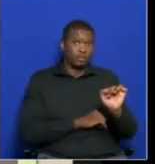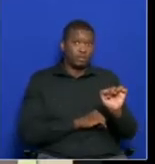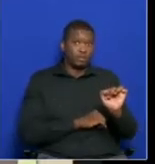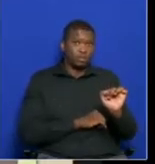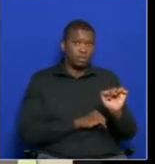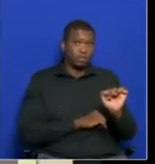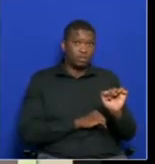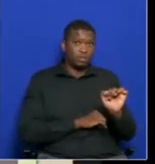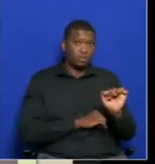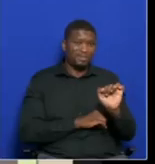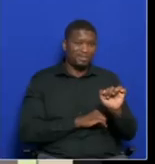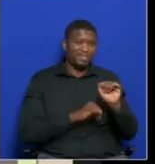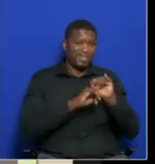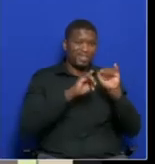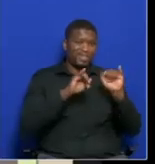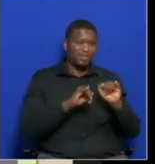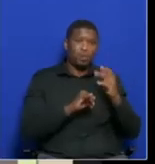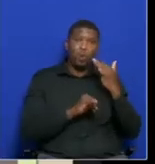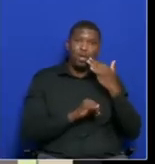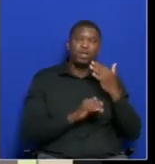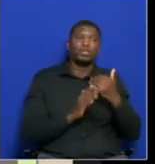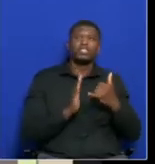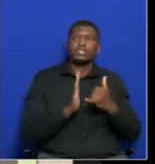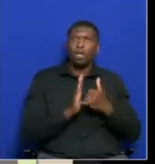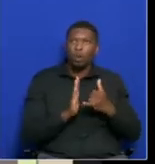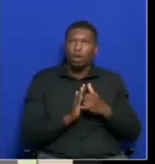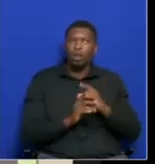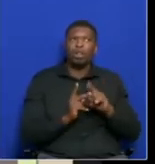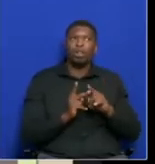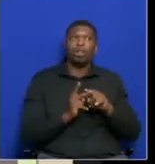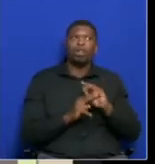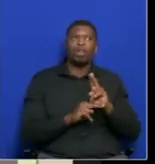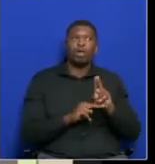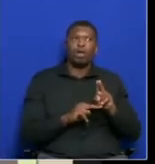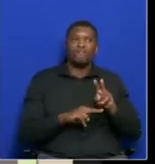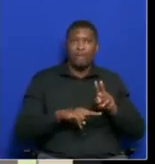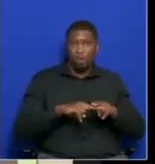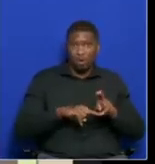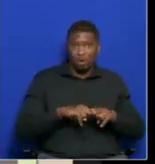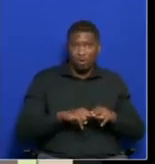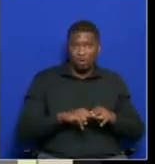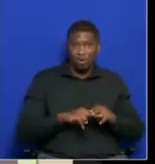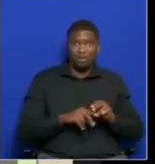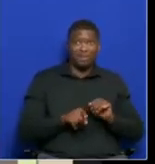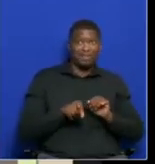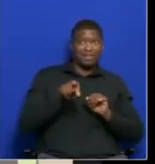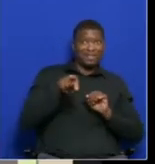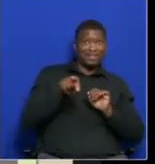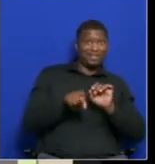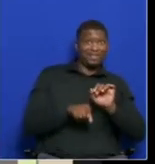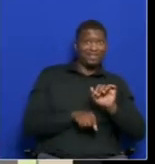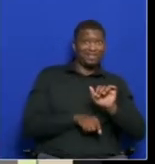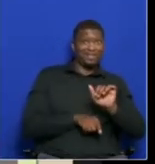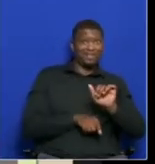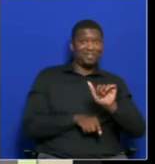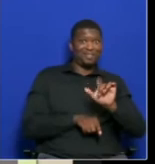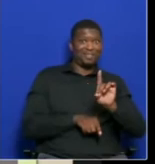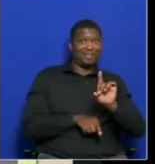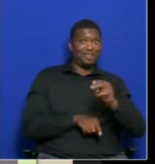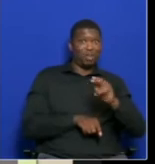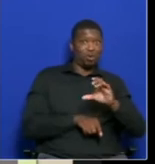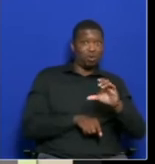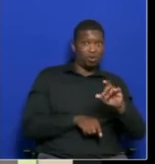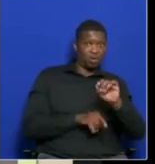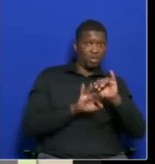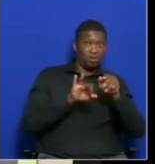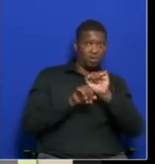in January, February, ad hoc invoices involving Gubis were already receiving